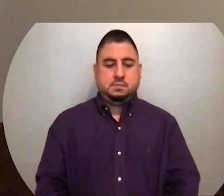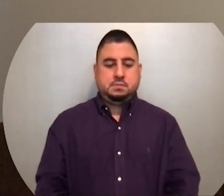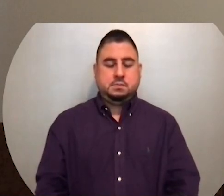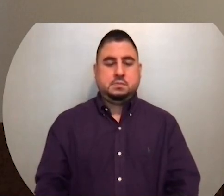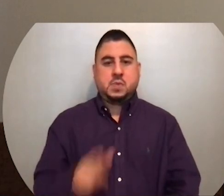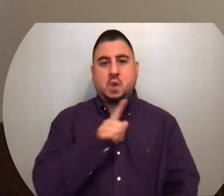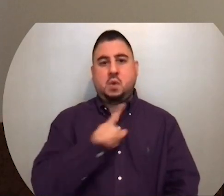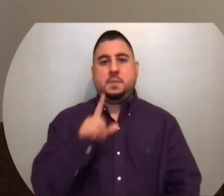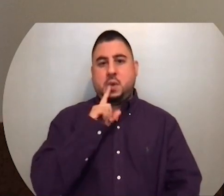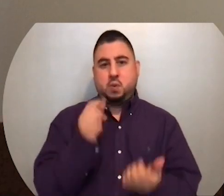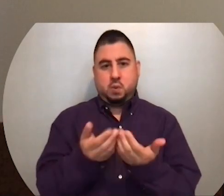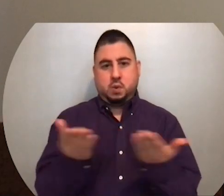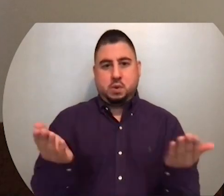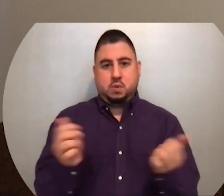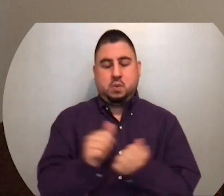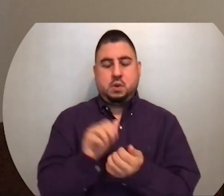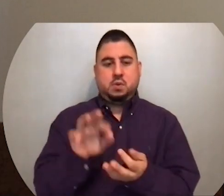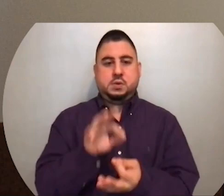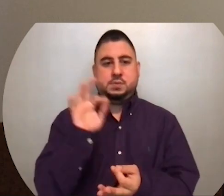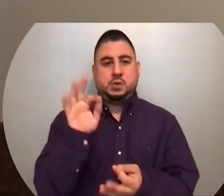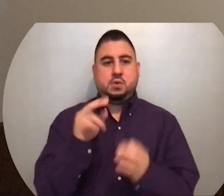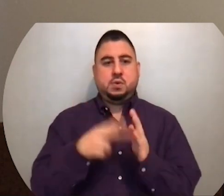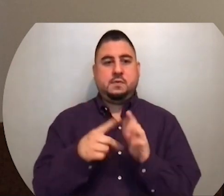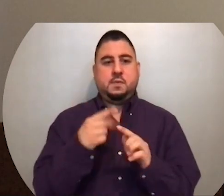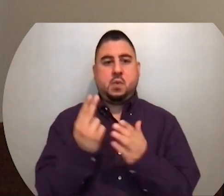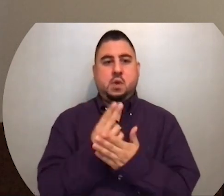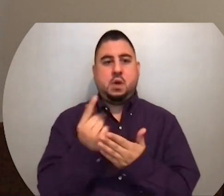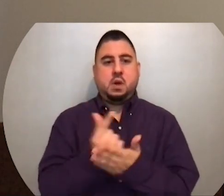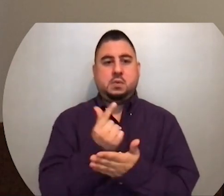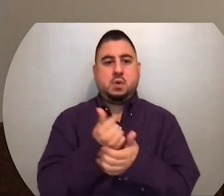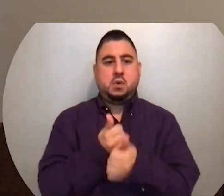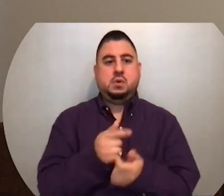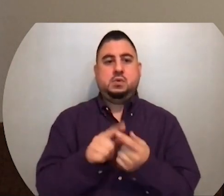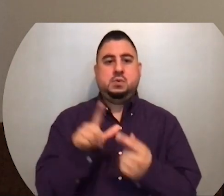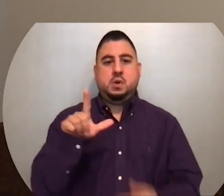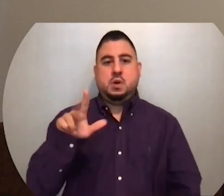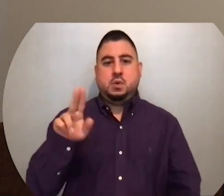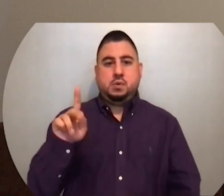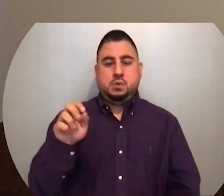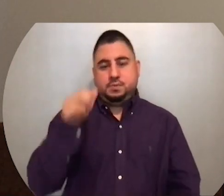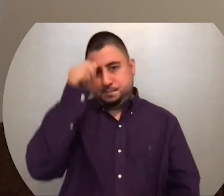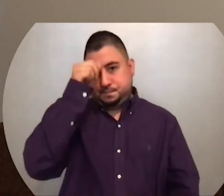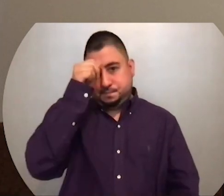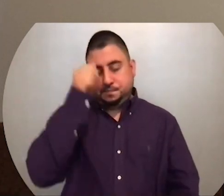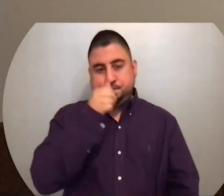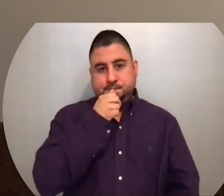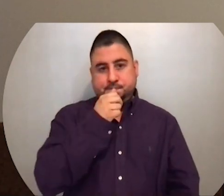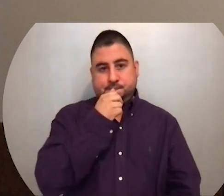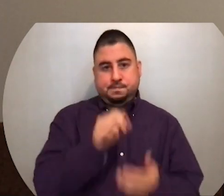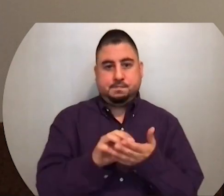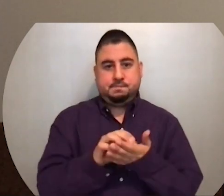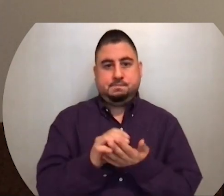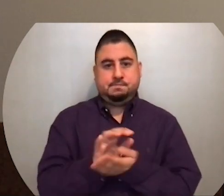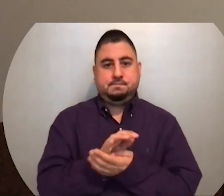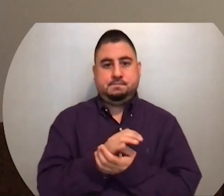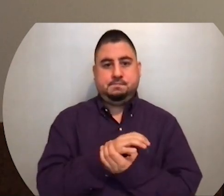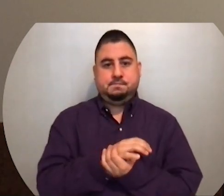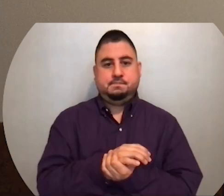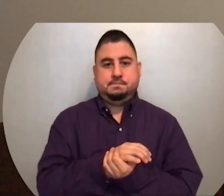And the Lord be with you. And with your spirit. A reading from the Holy Gospel according to Luke. Glory to you, O Lord.